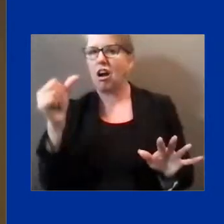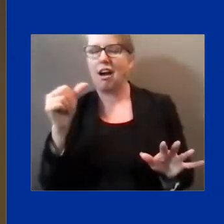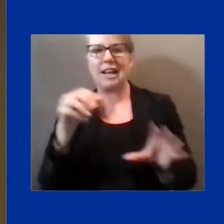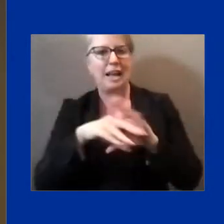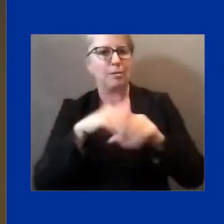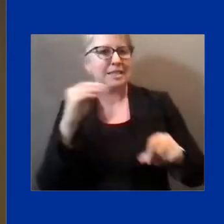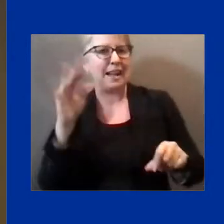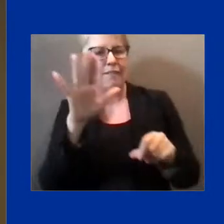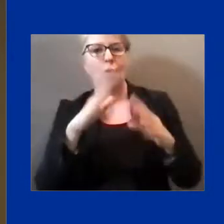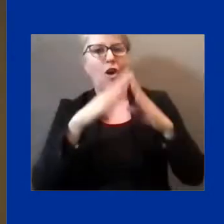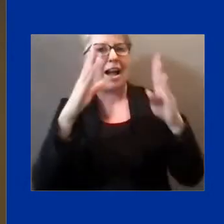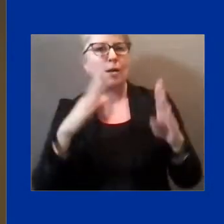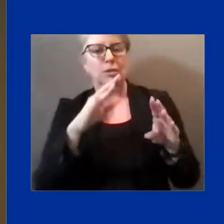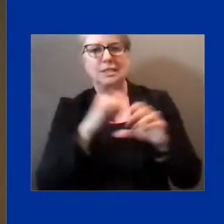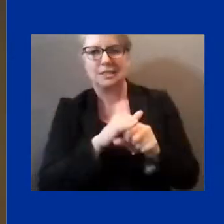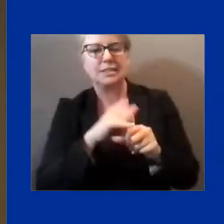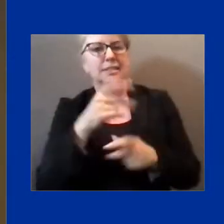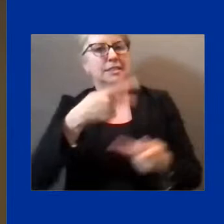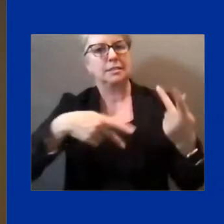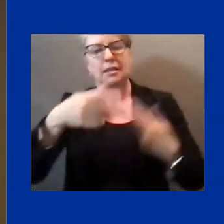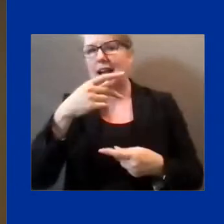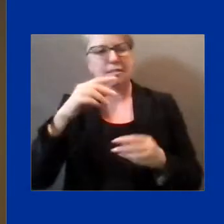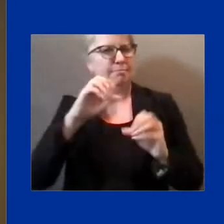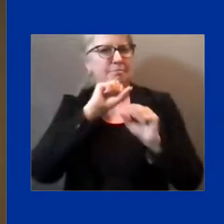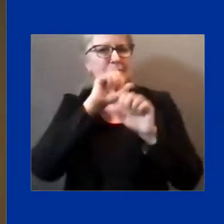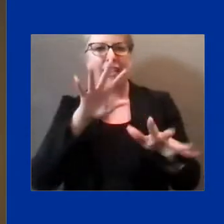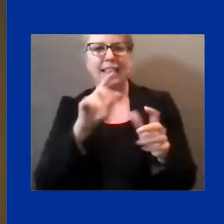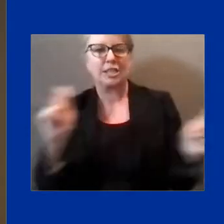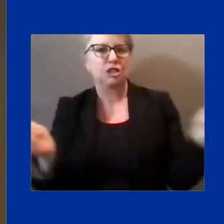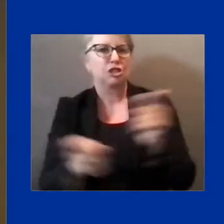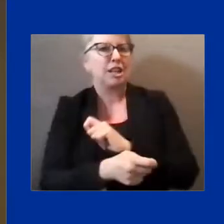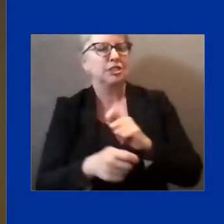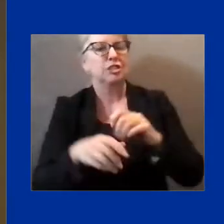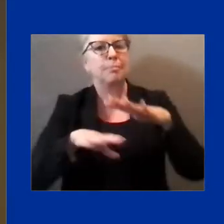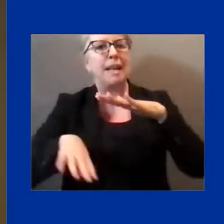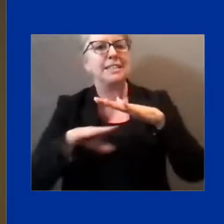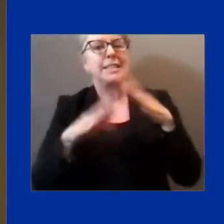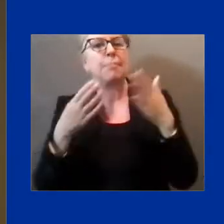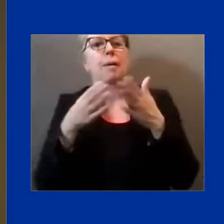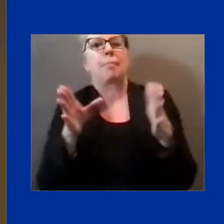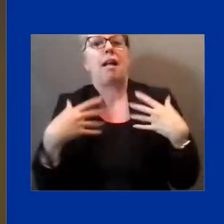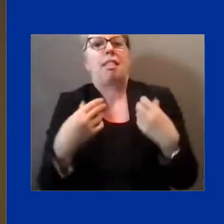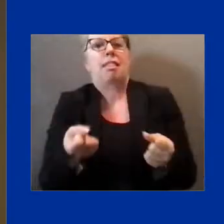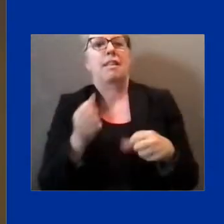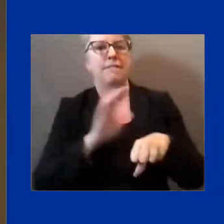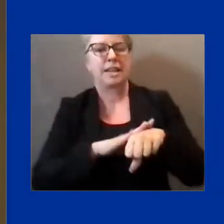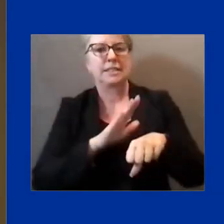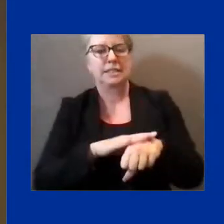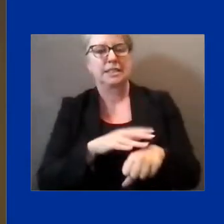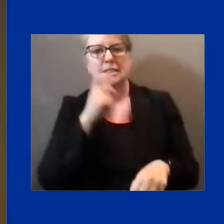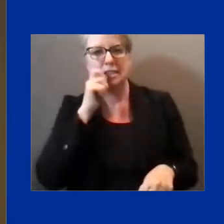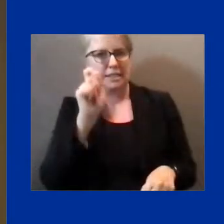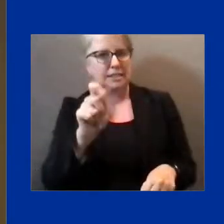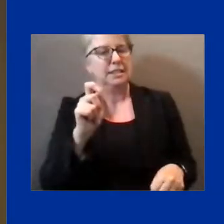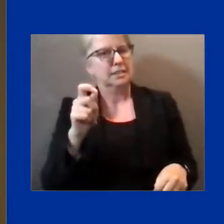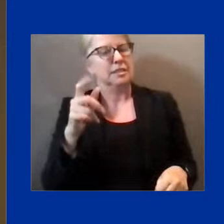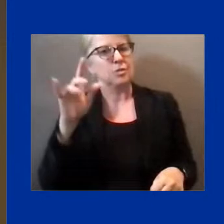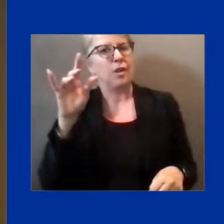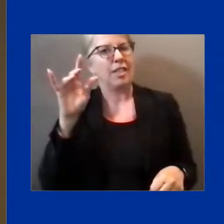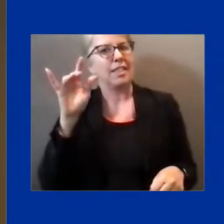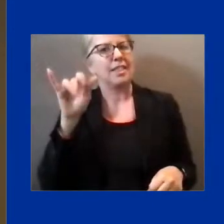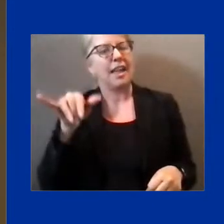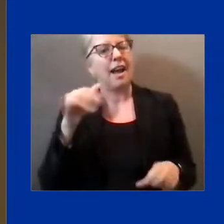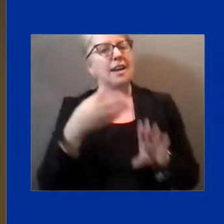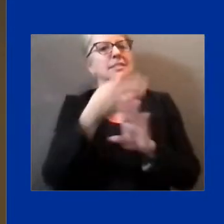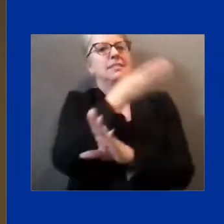don't think anything has really changed in terms of the basic public health advice that got us out of the